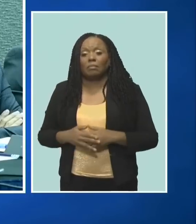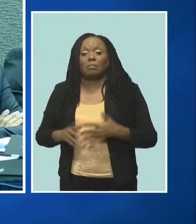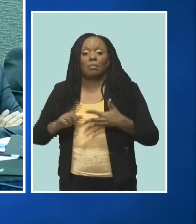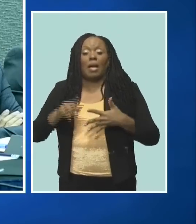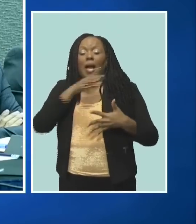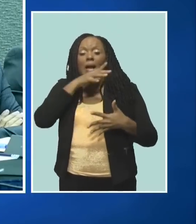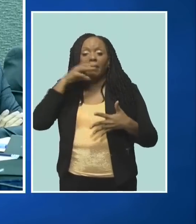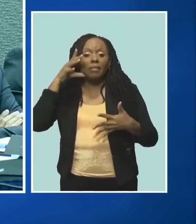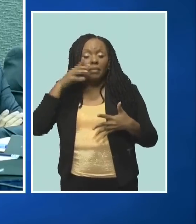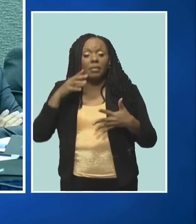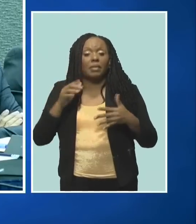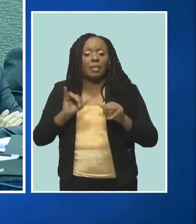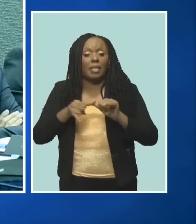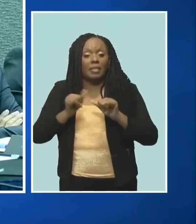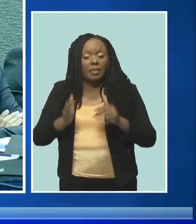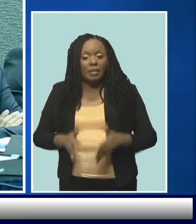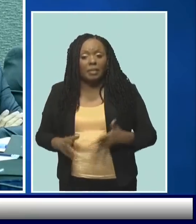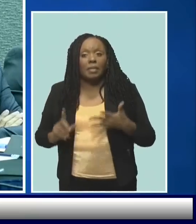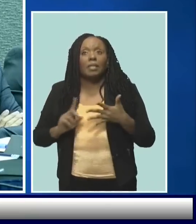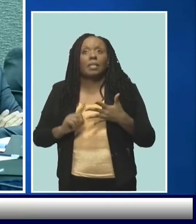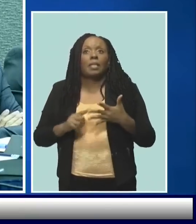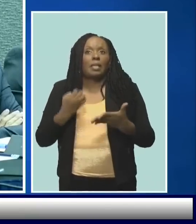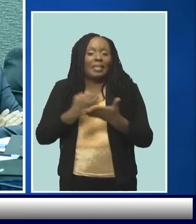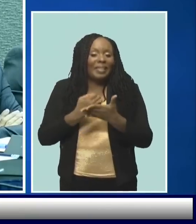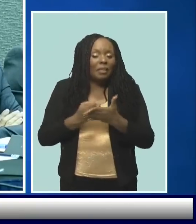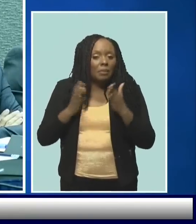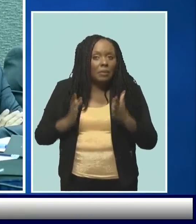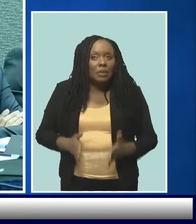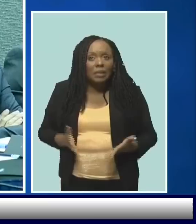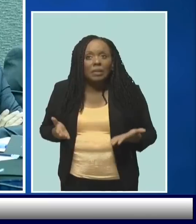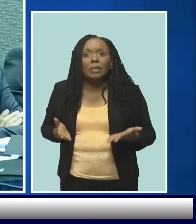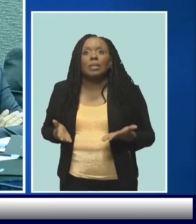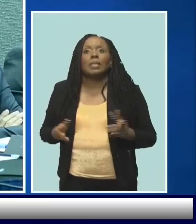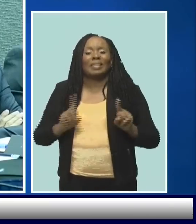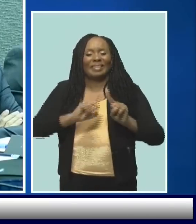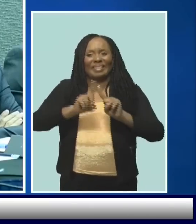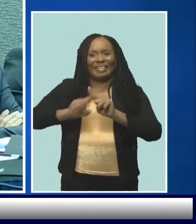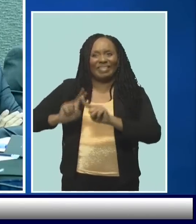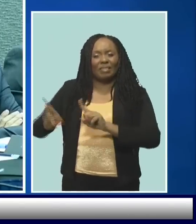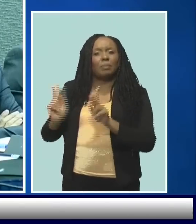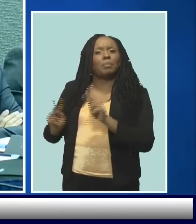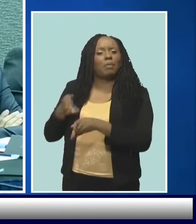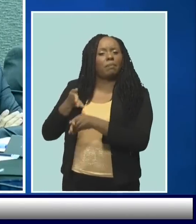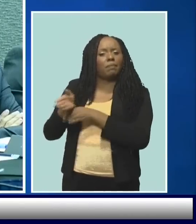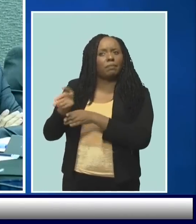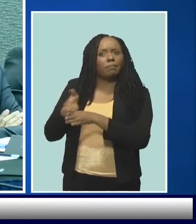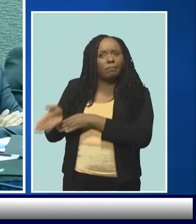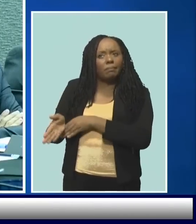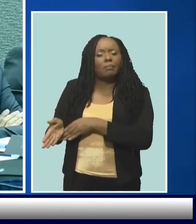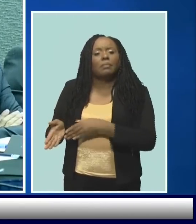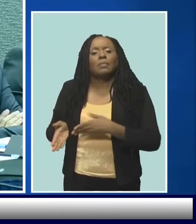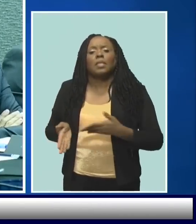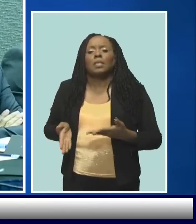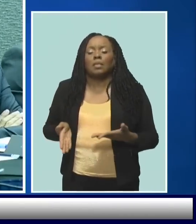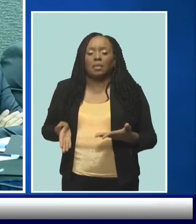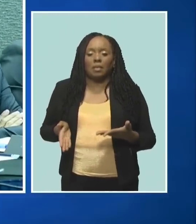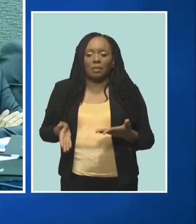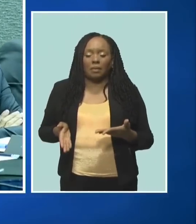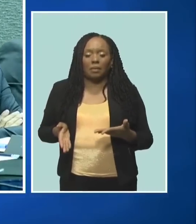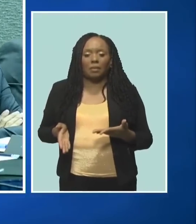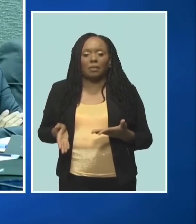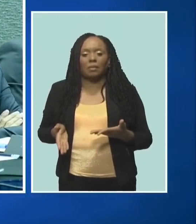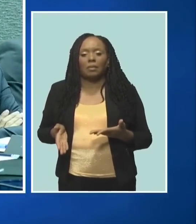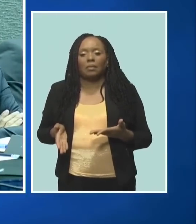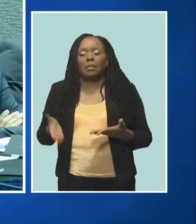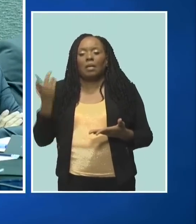agricultural engineers, economists, and different professionals in order to